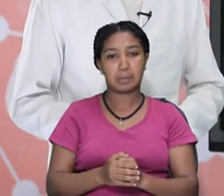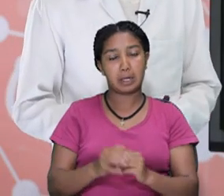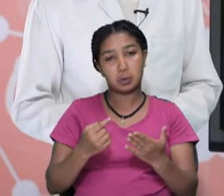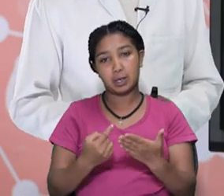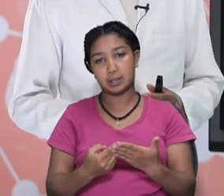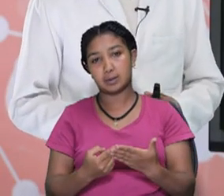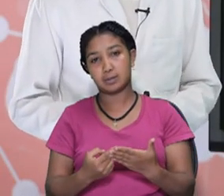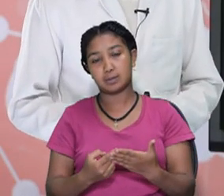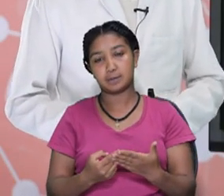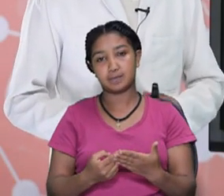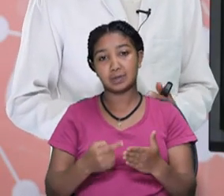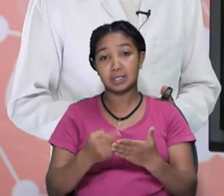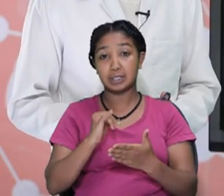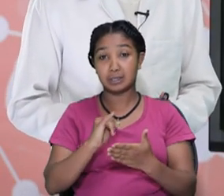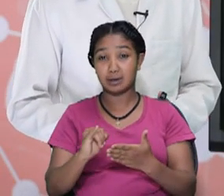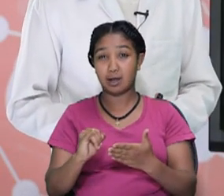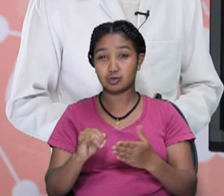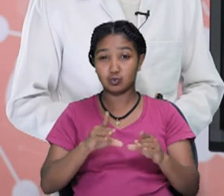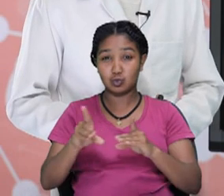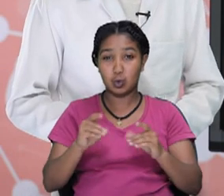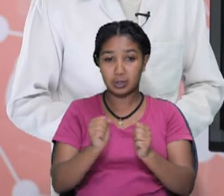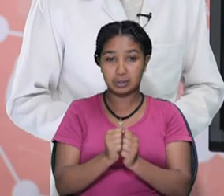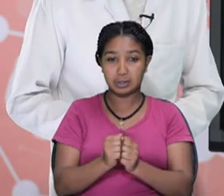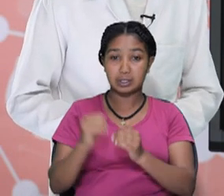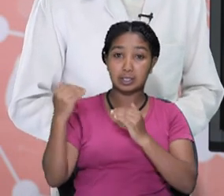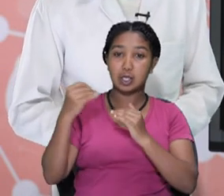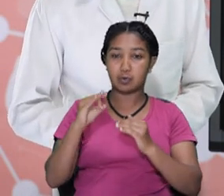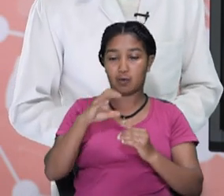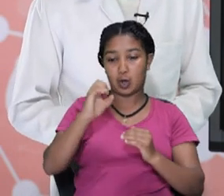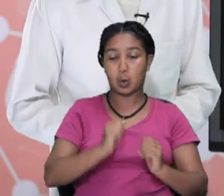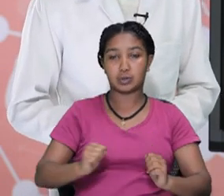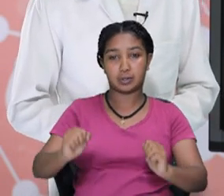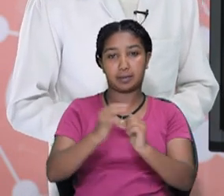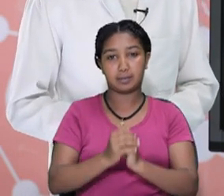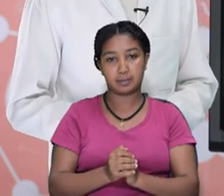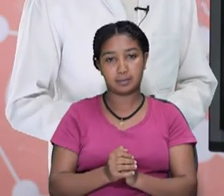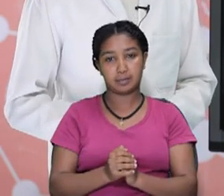Actually, it has to do with the size of ecosystem.